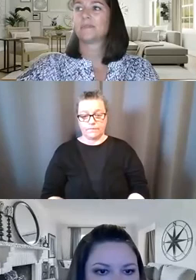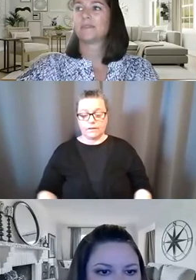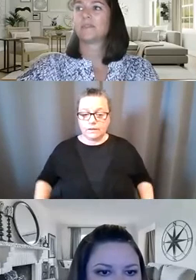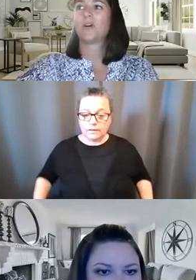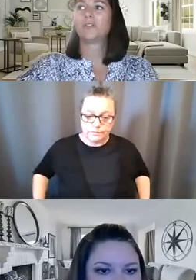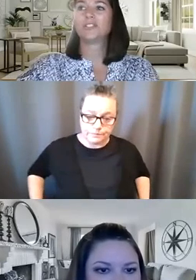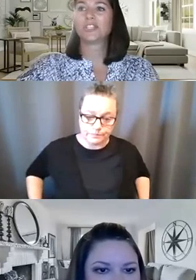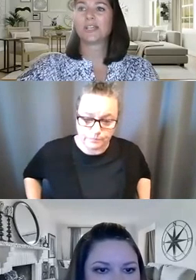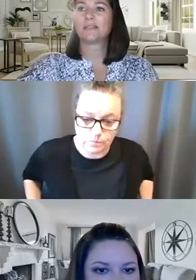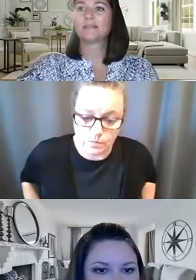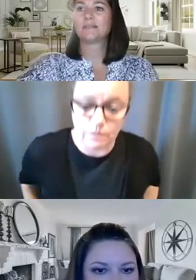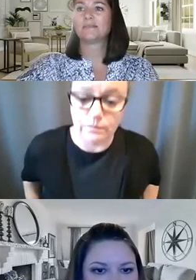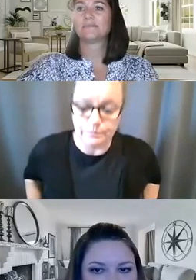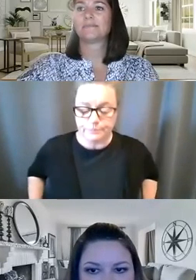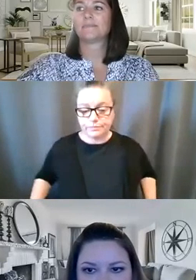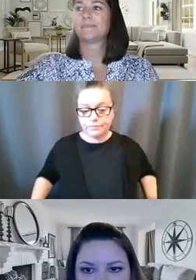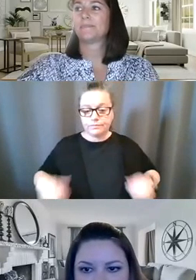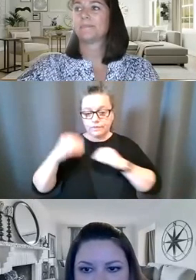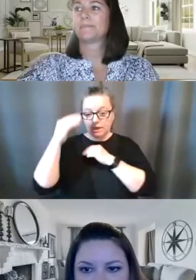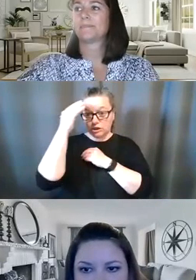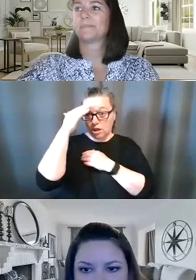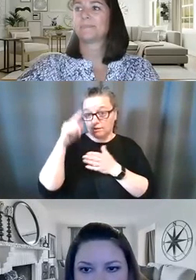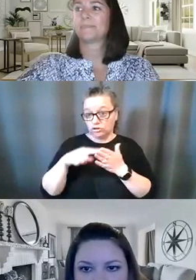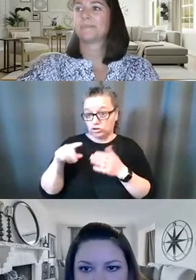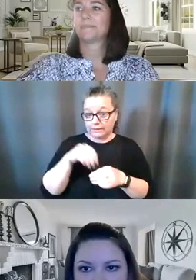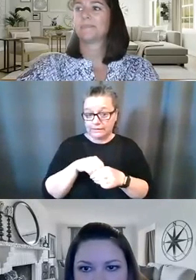Checklists. Knowledge check-ins.